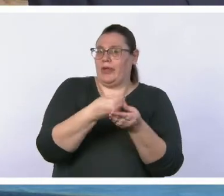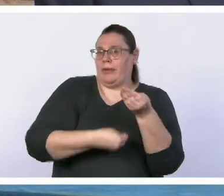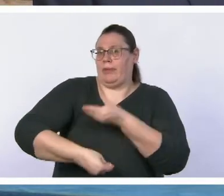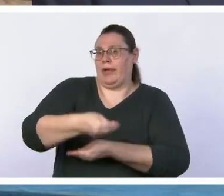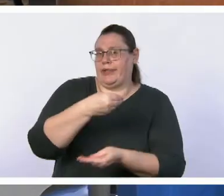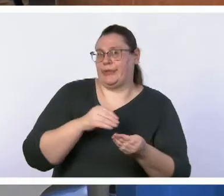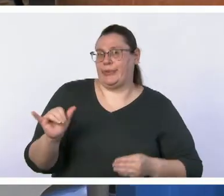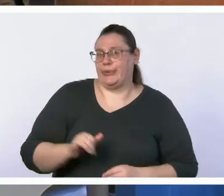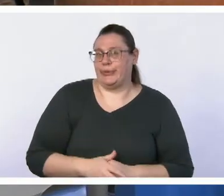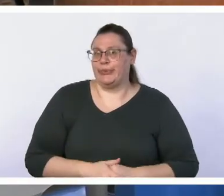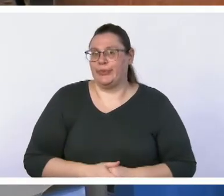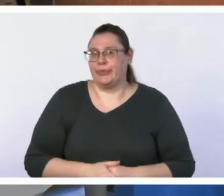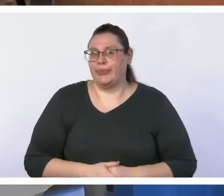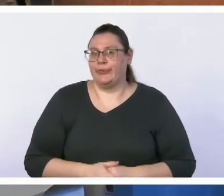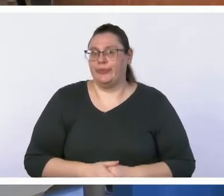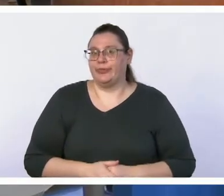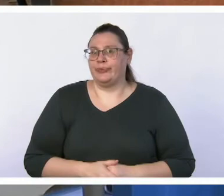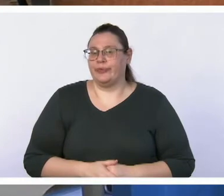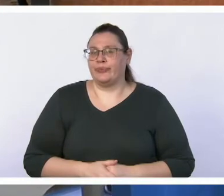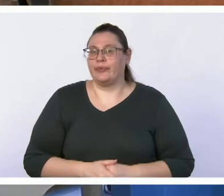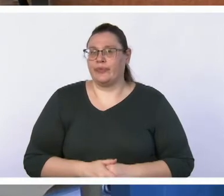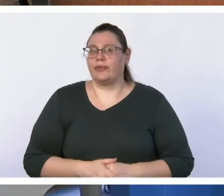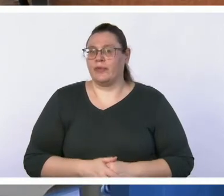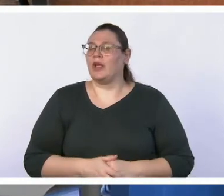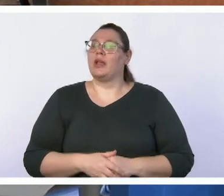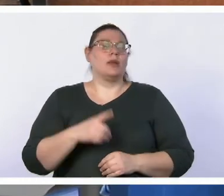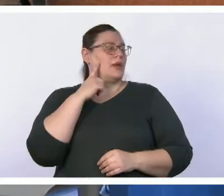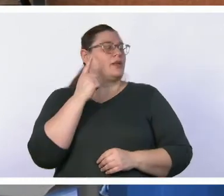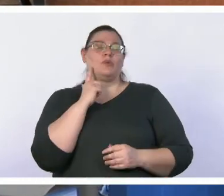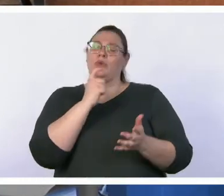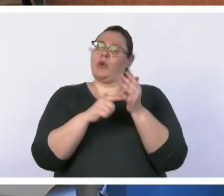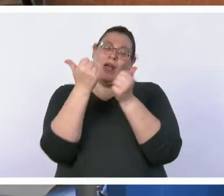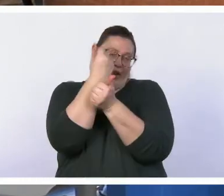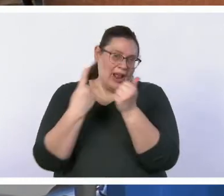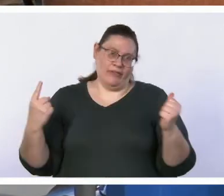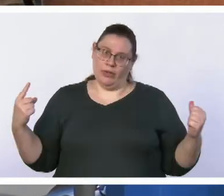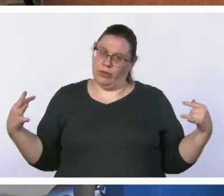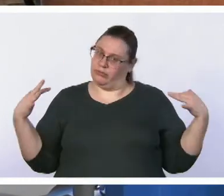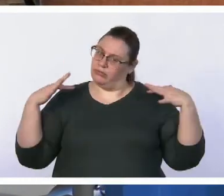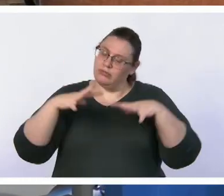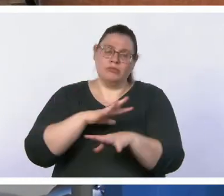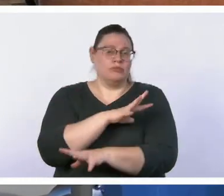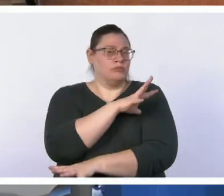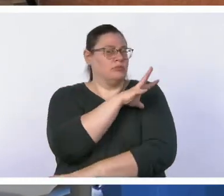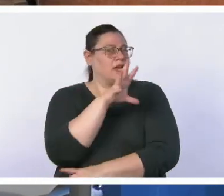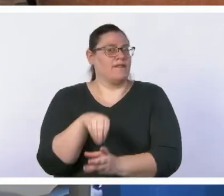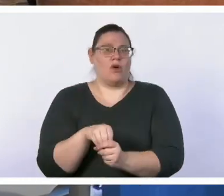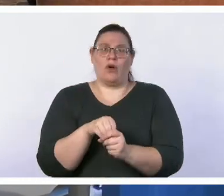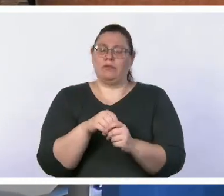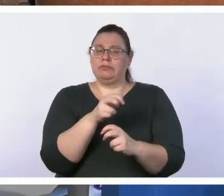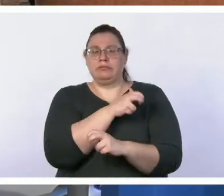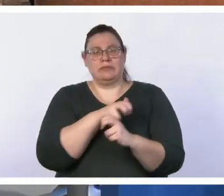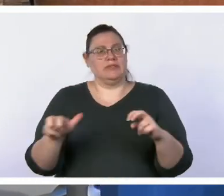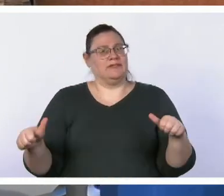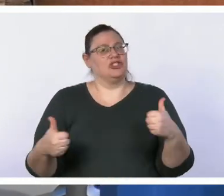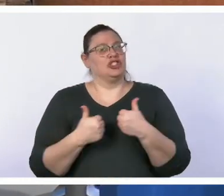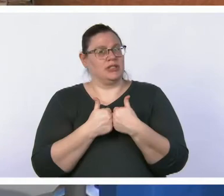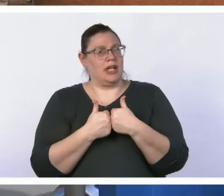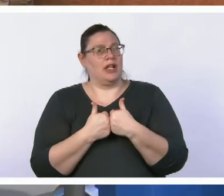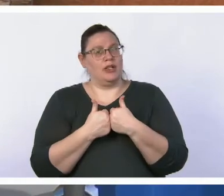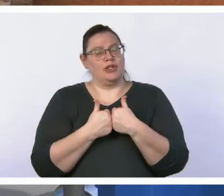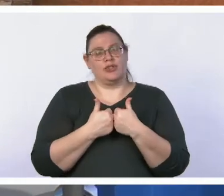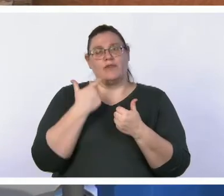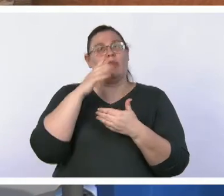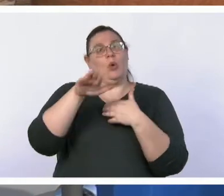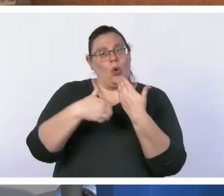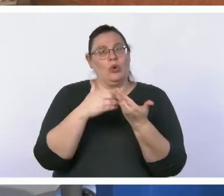because it is going to be one of those all hands on deck kind of difficult challenges for the entire city